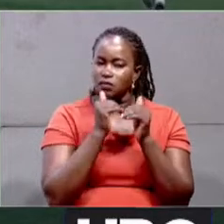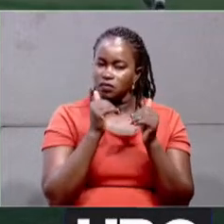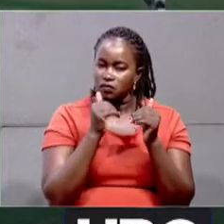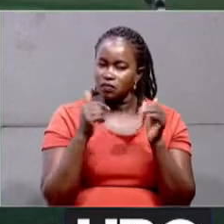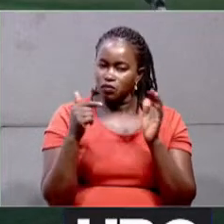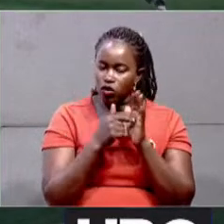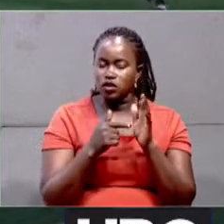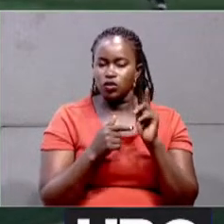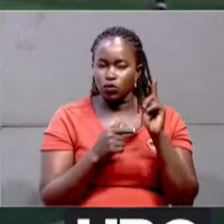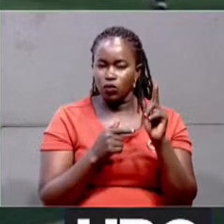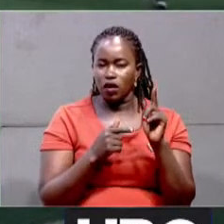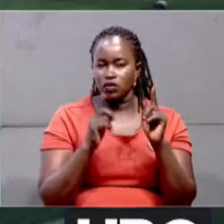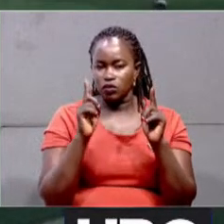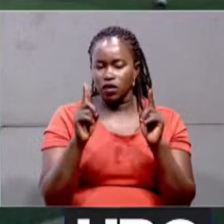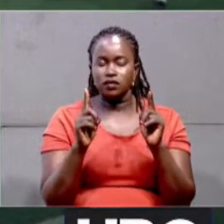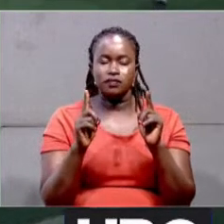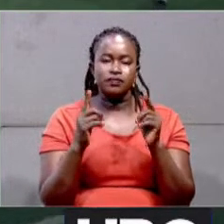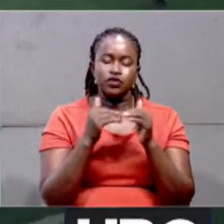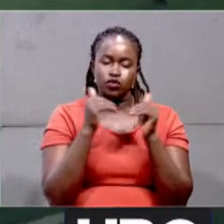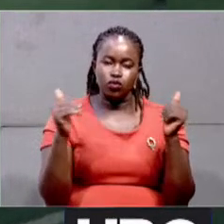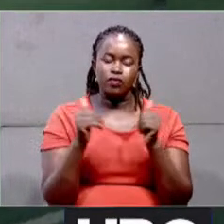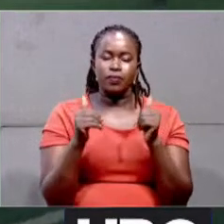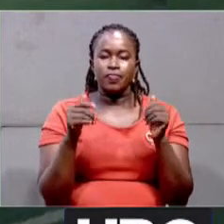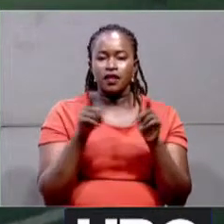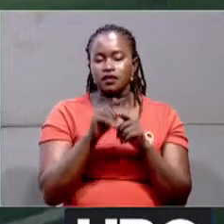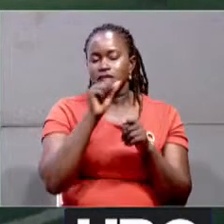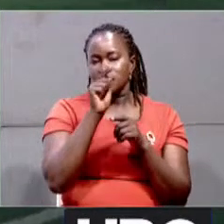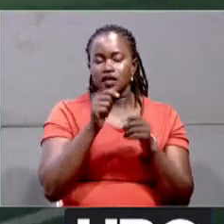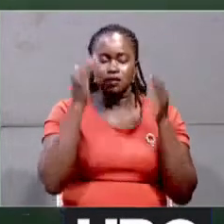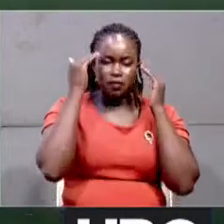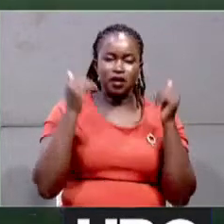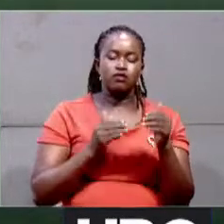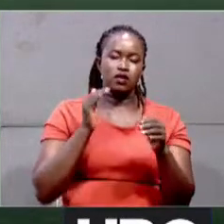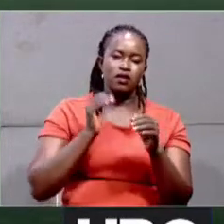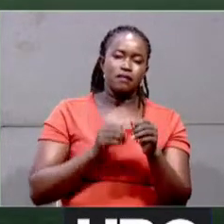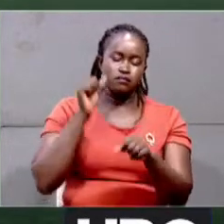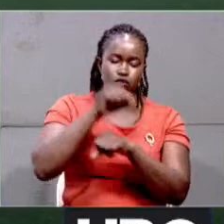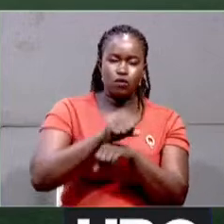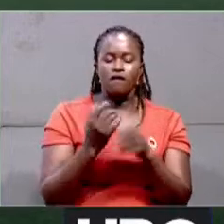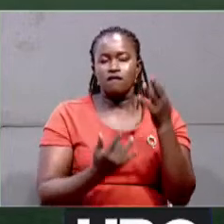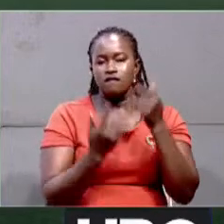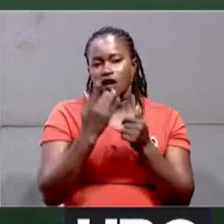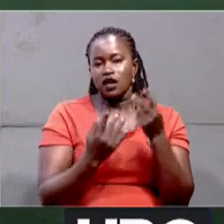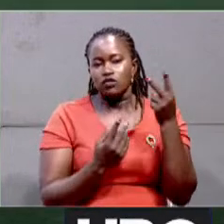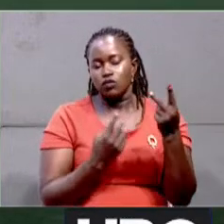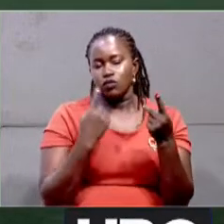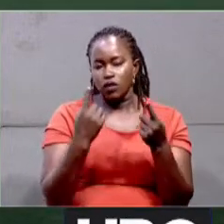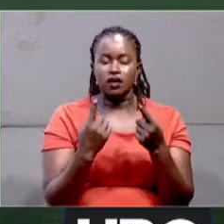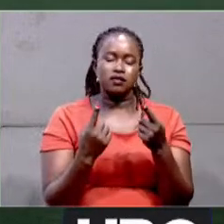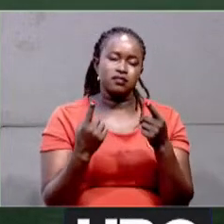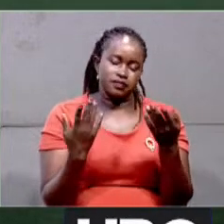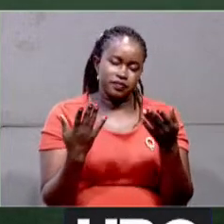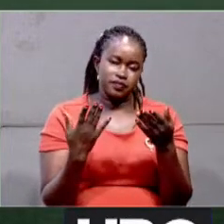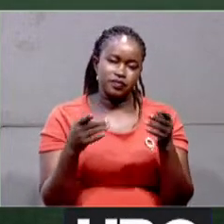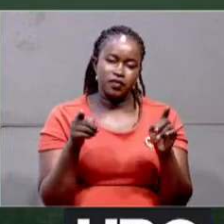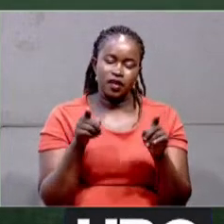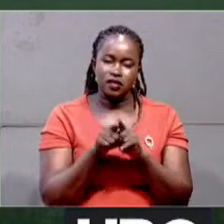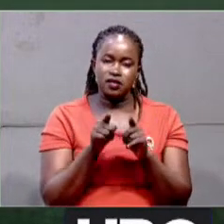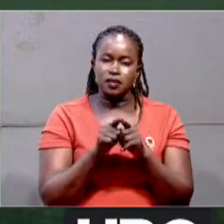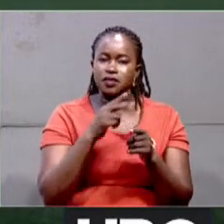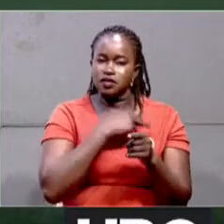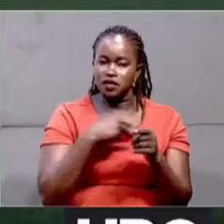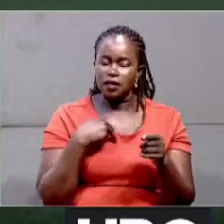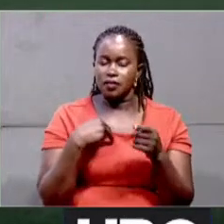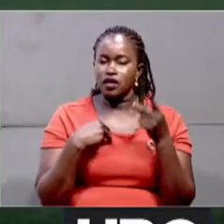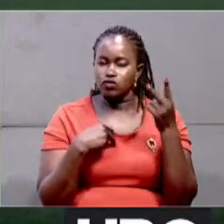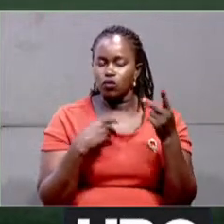draw. St. Mary's edged Fire 2-1 and Water FC outlasted Nsambia FC by